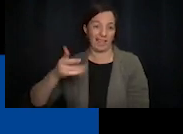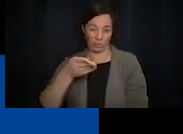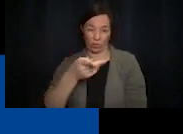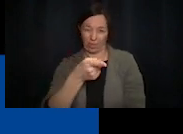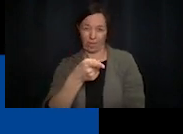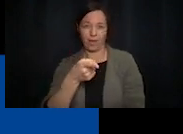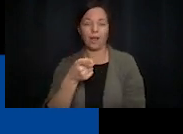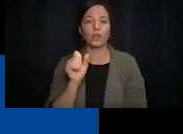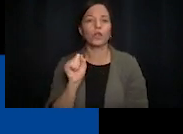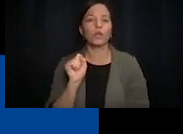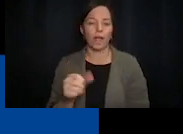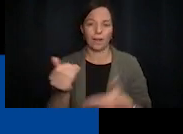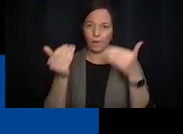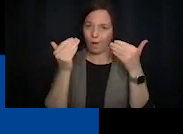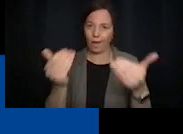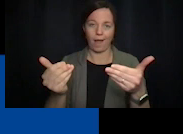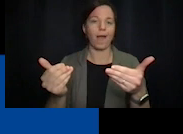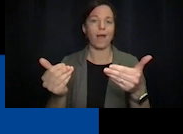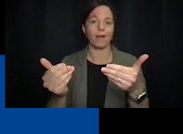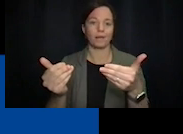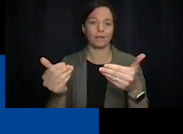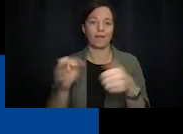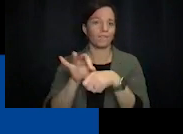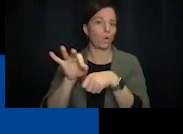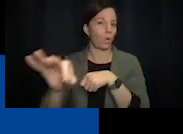and you can go ahead and forward that widely